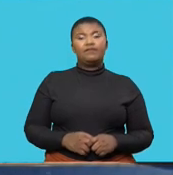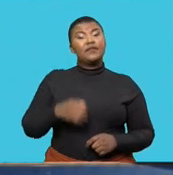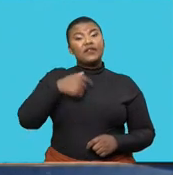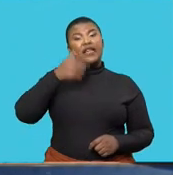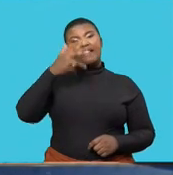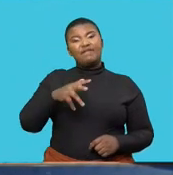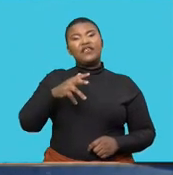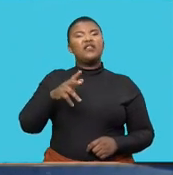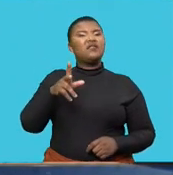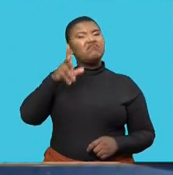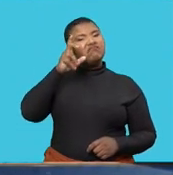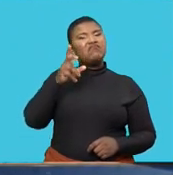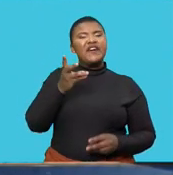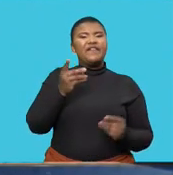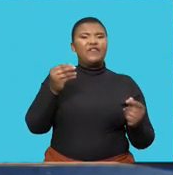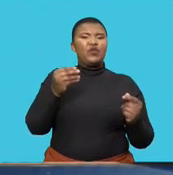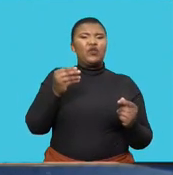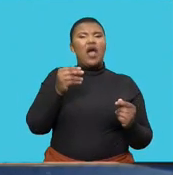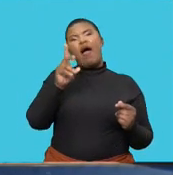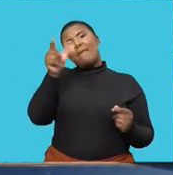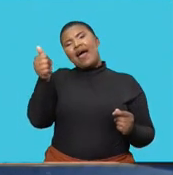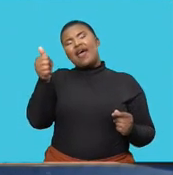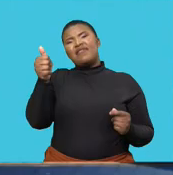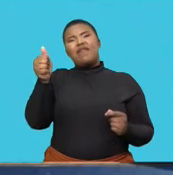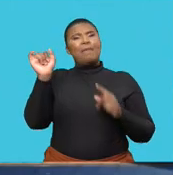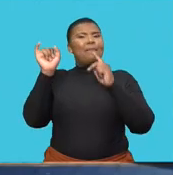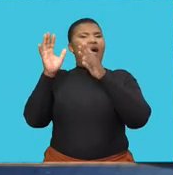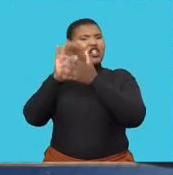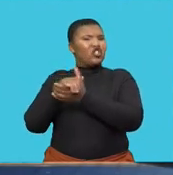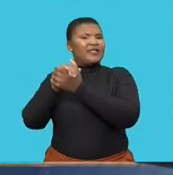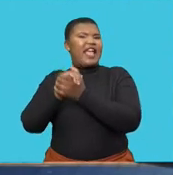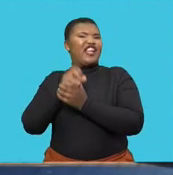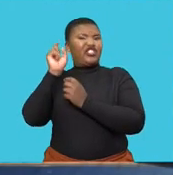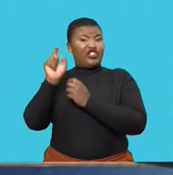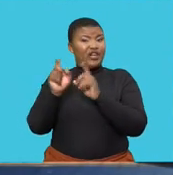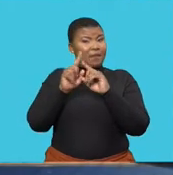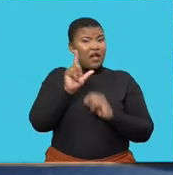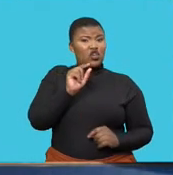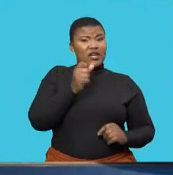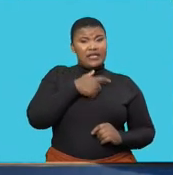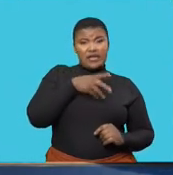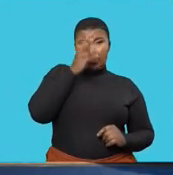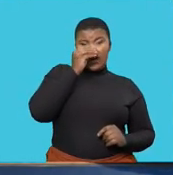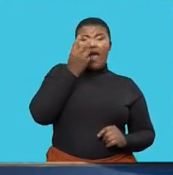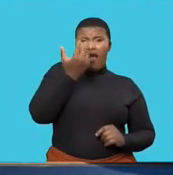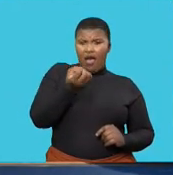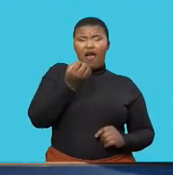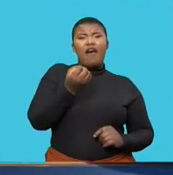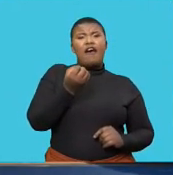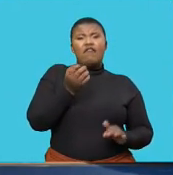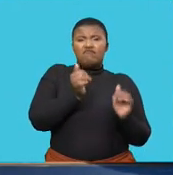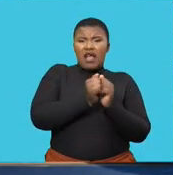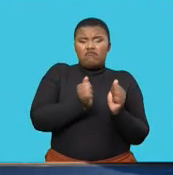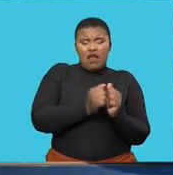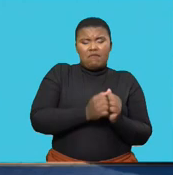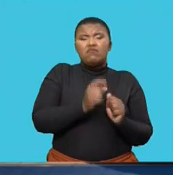get a few words from, you know, other couple of associations, and you know, the interesting part that we learned was that they are in partnership with